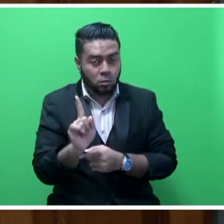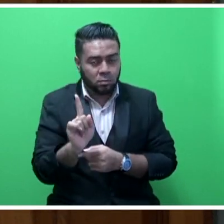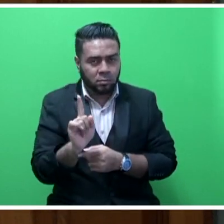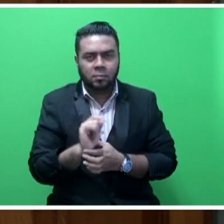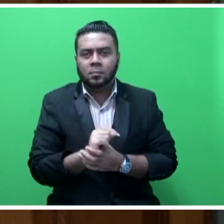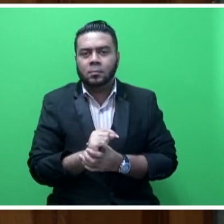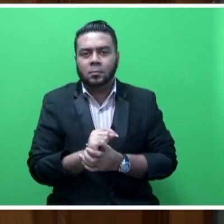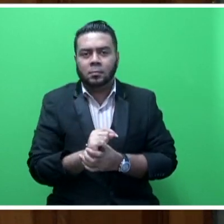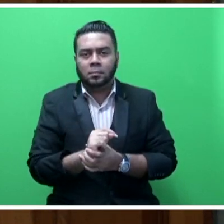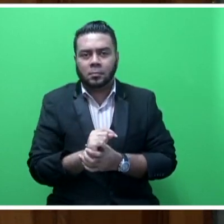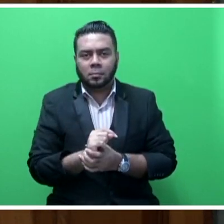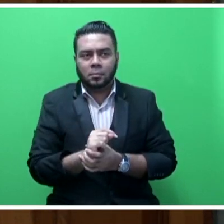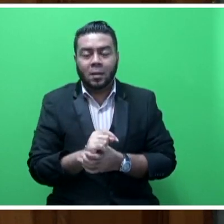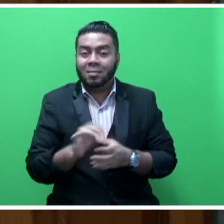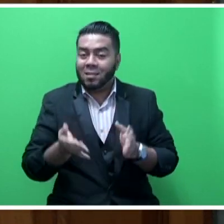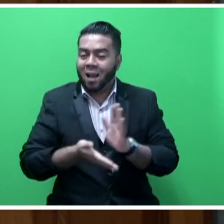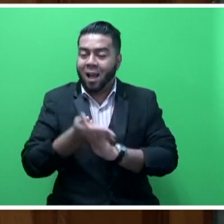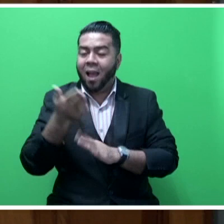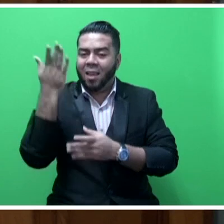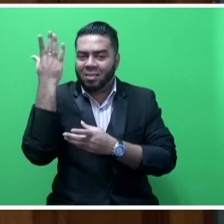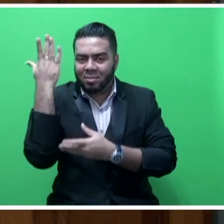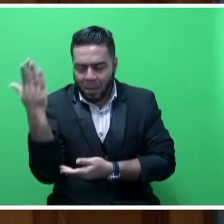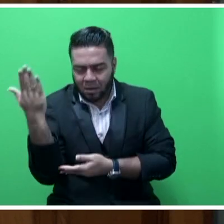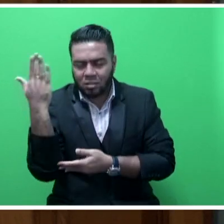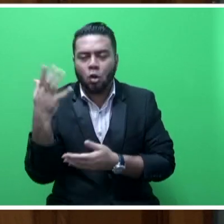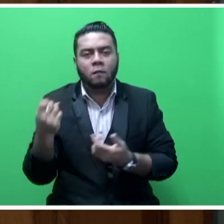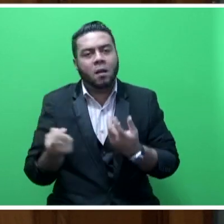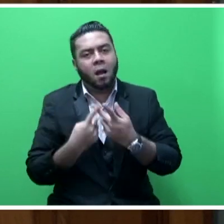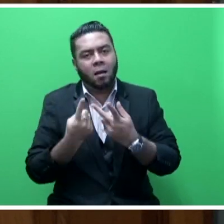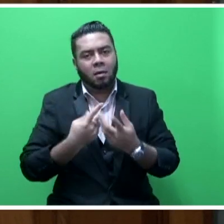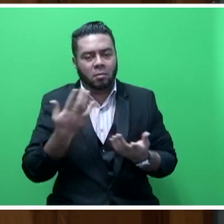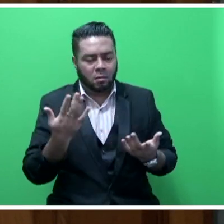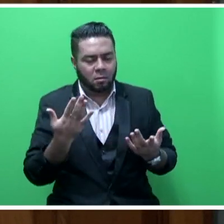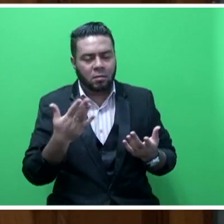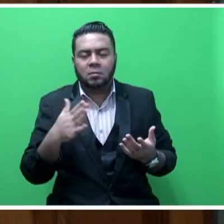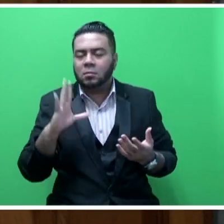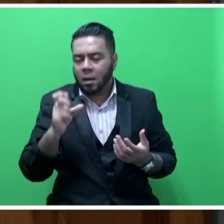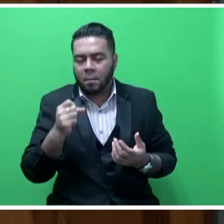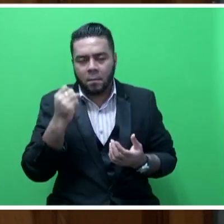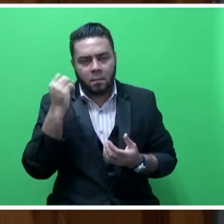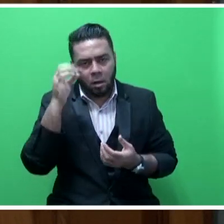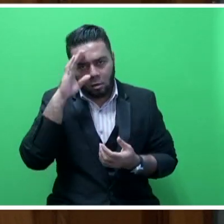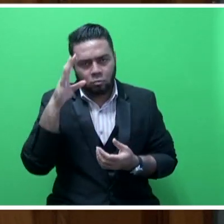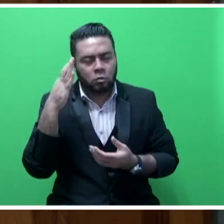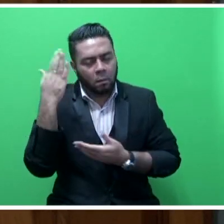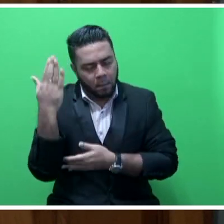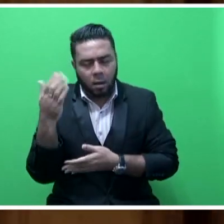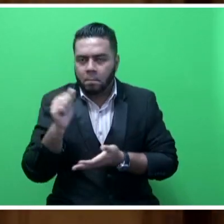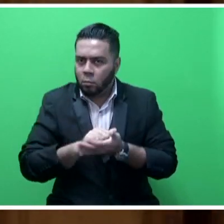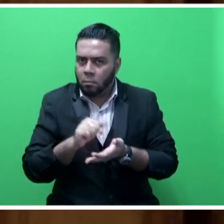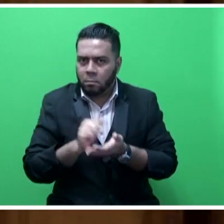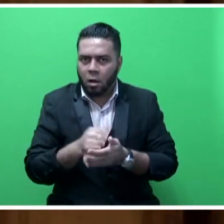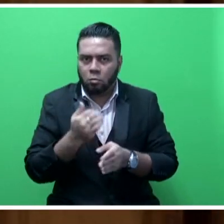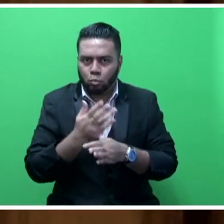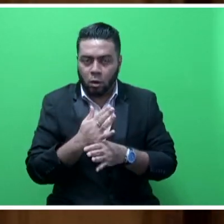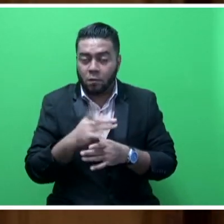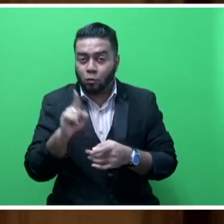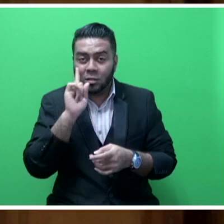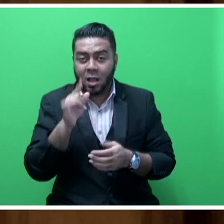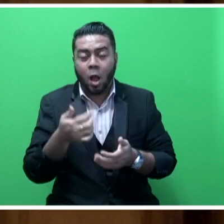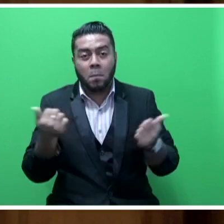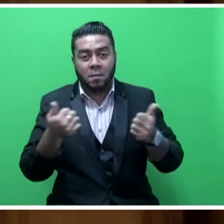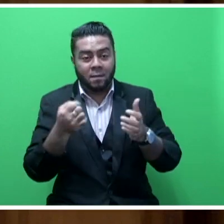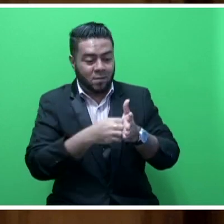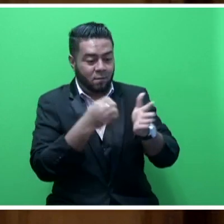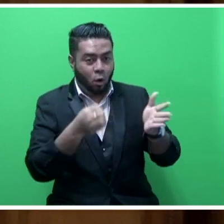that the high dependency of others. If we look back at how most of our economies have evolved, it